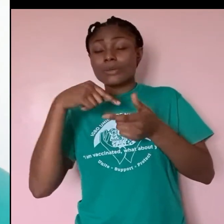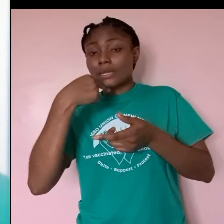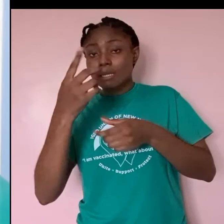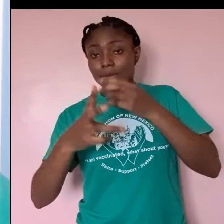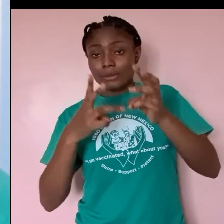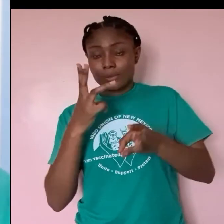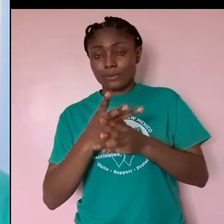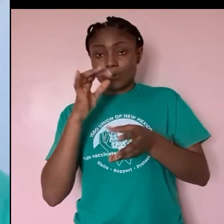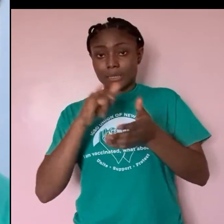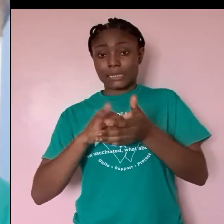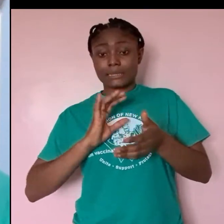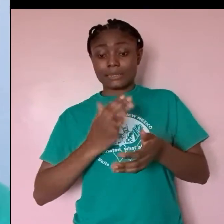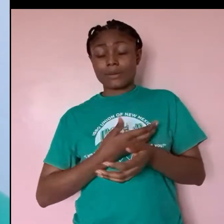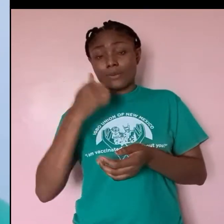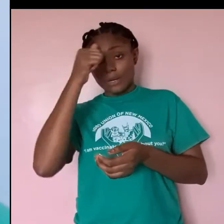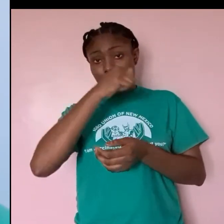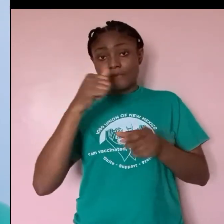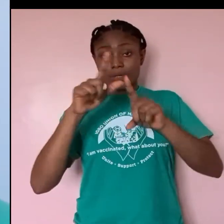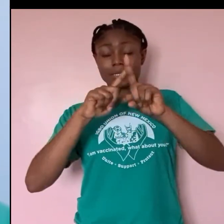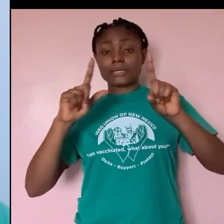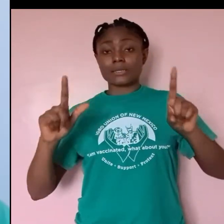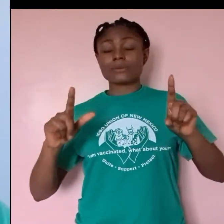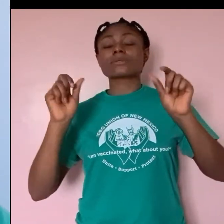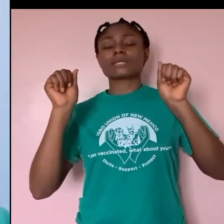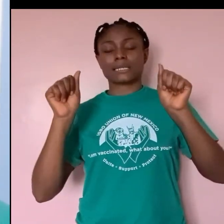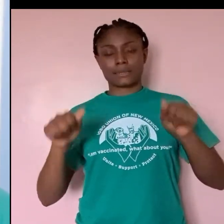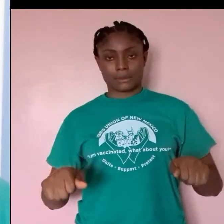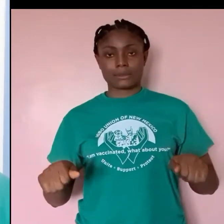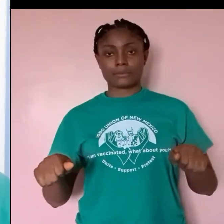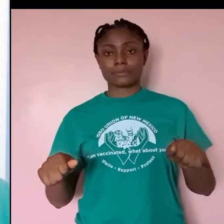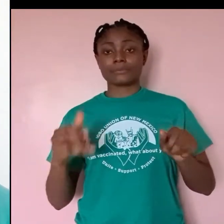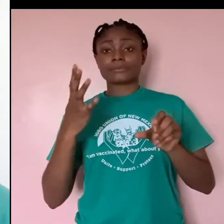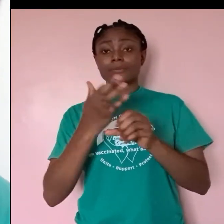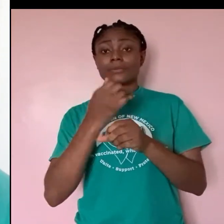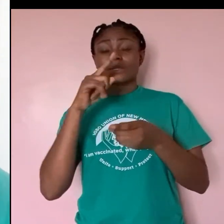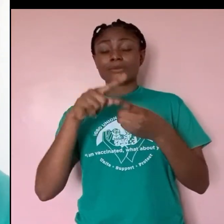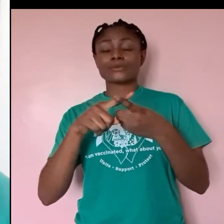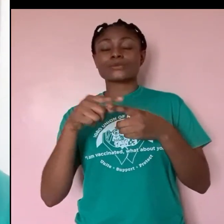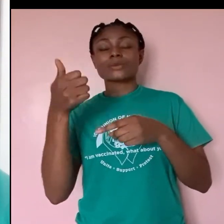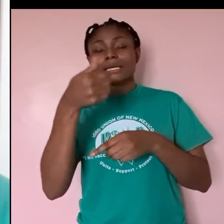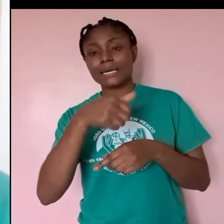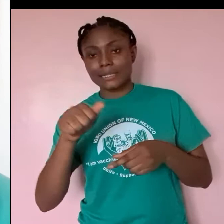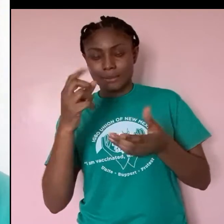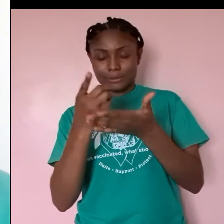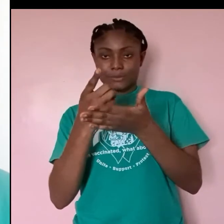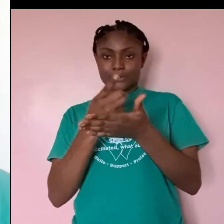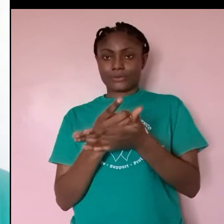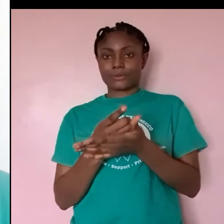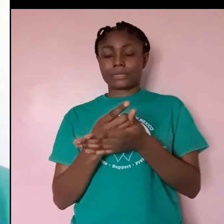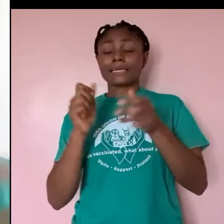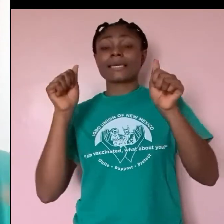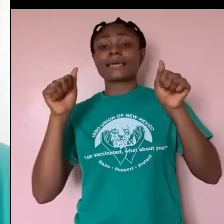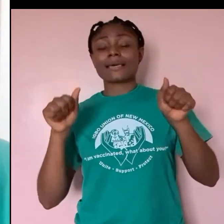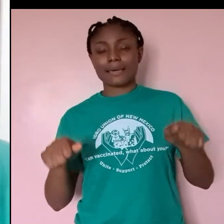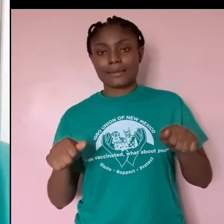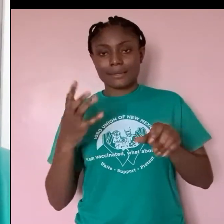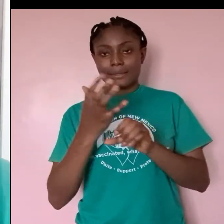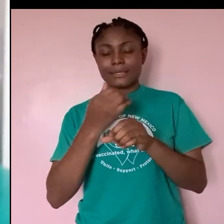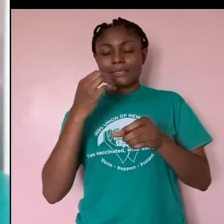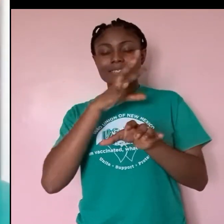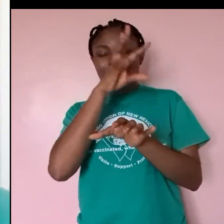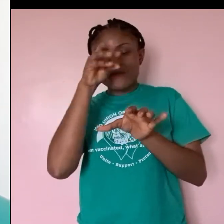our Indigenous African Sign Languages can get to any discussion, can